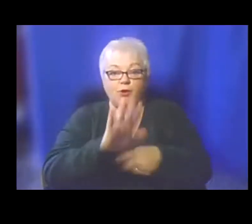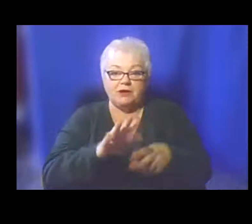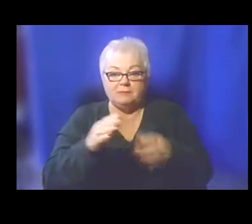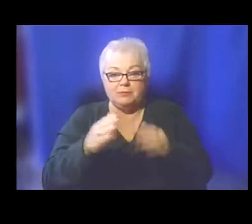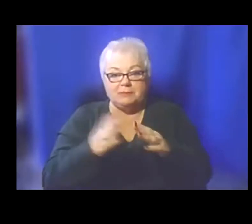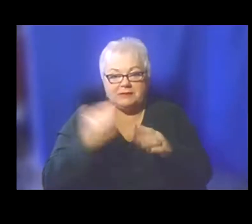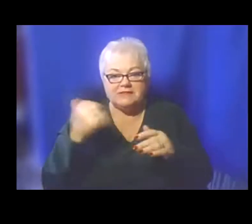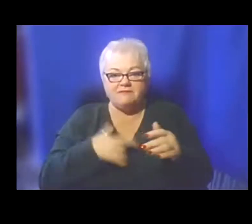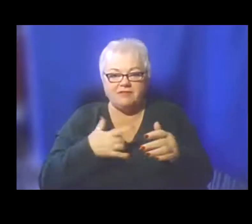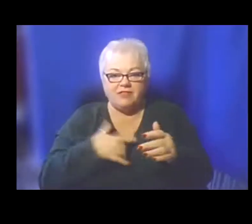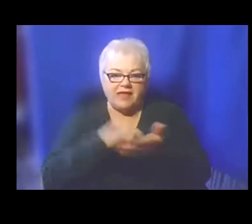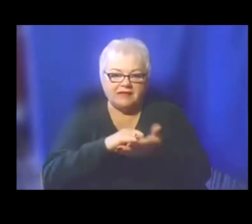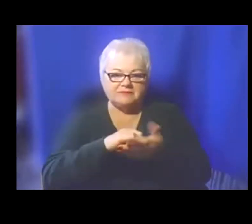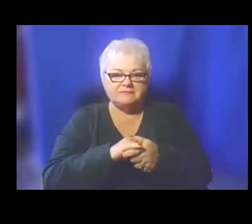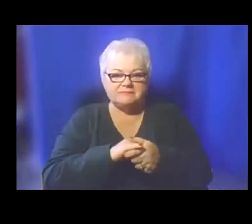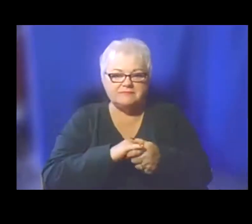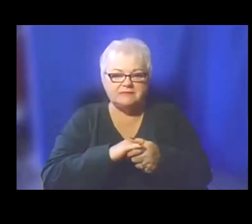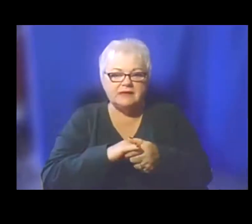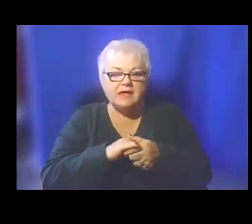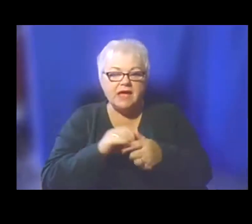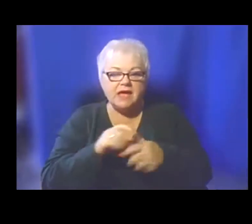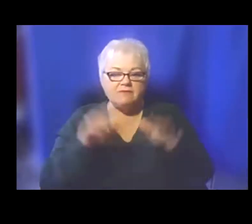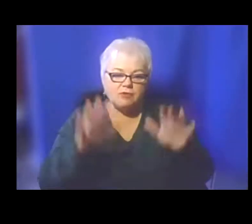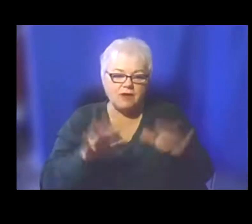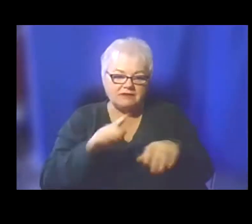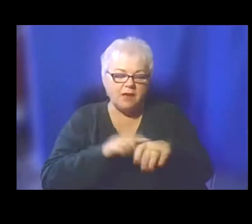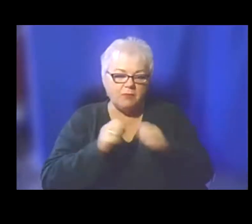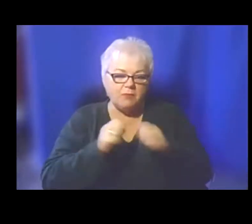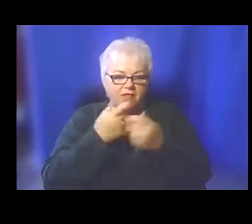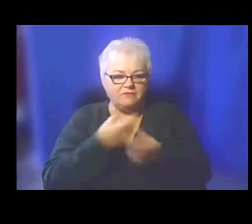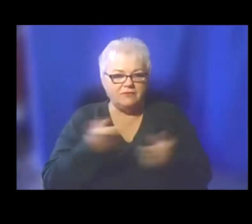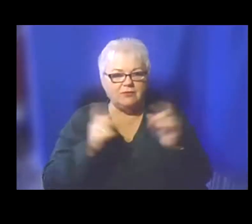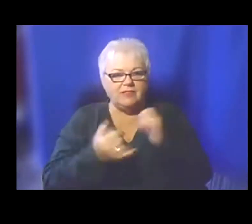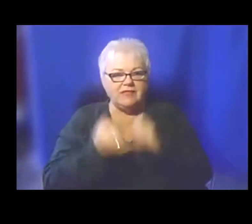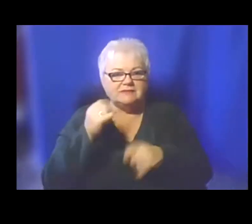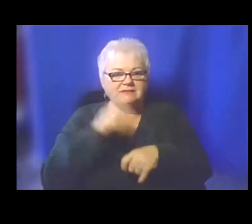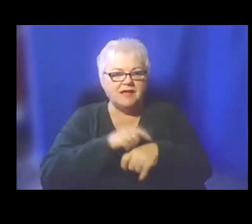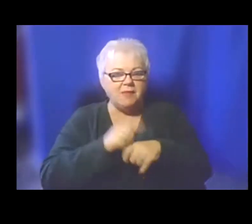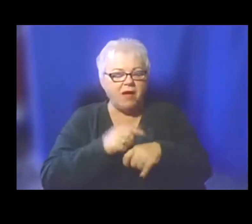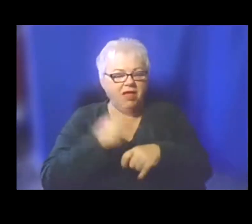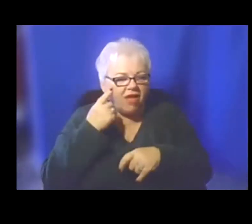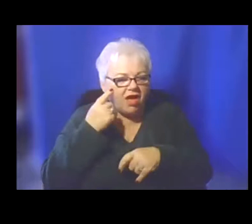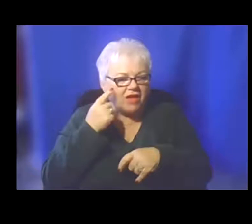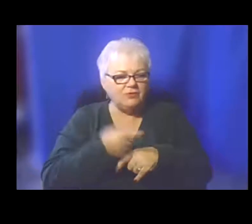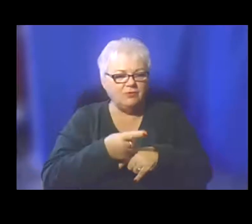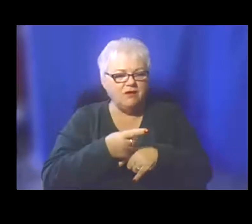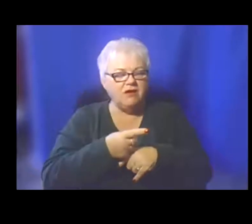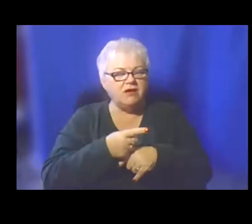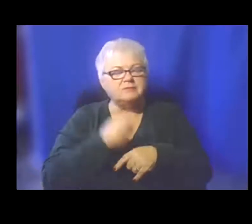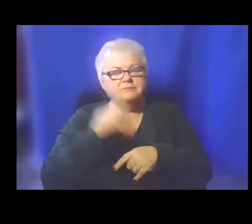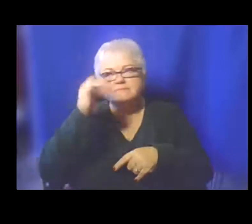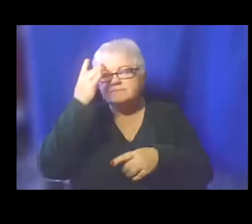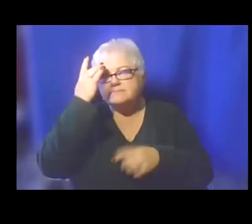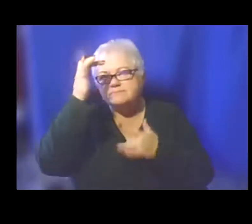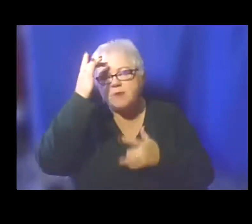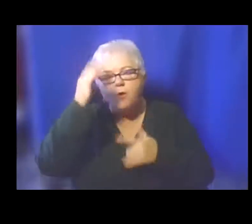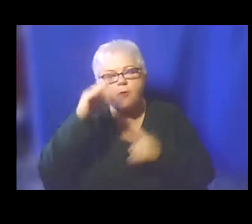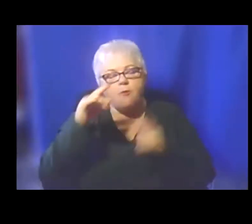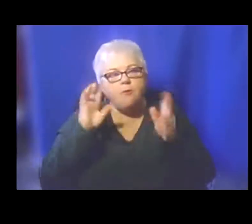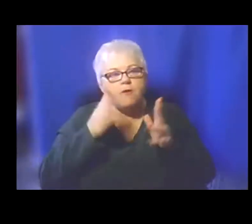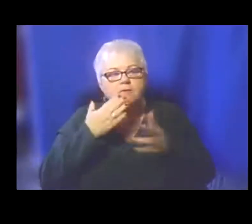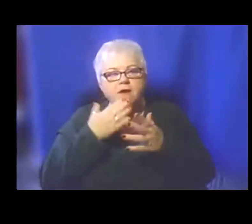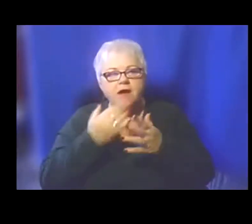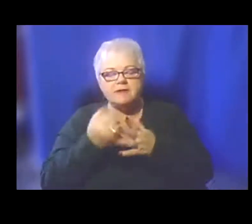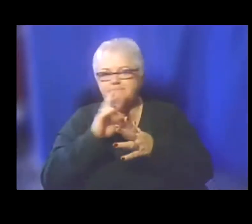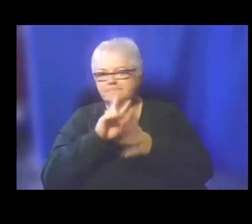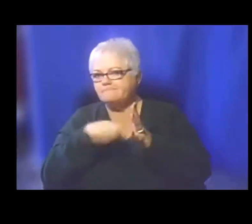But I really had a great time with you all last time. I thought you were really insightful. I thought you did a really great job of leaning into